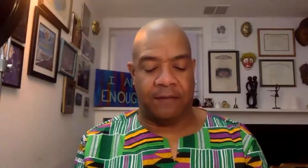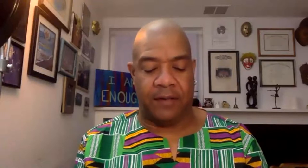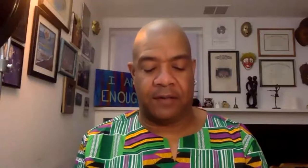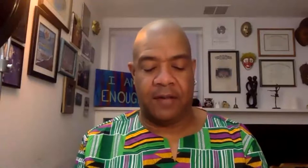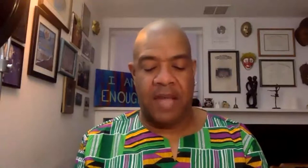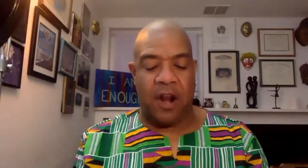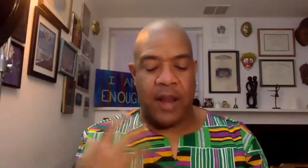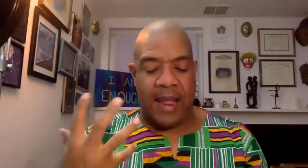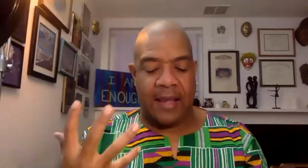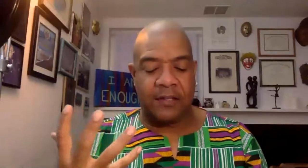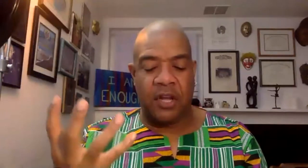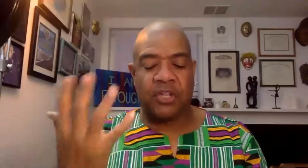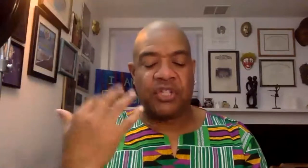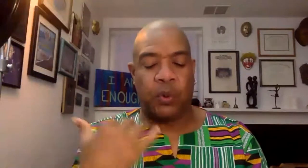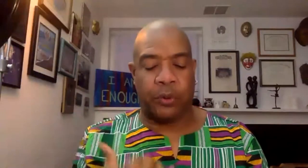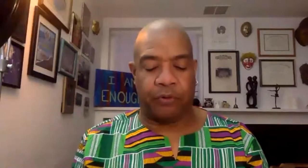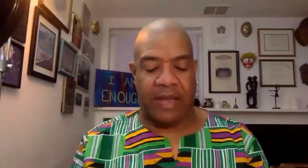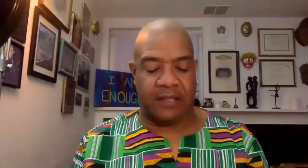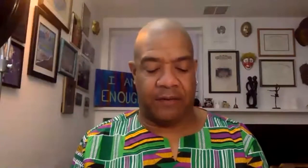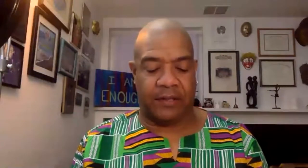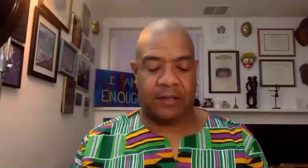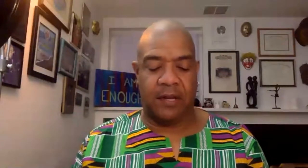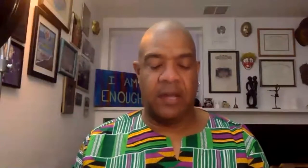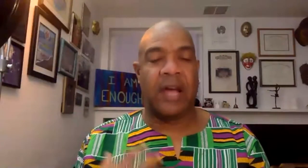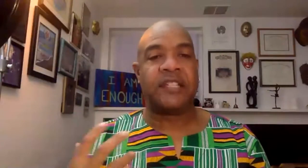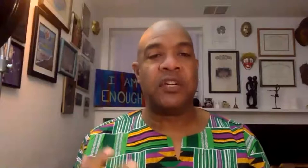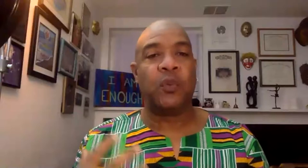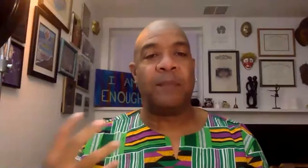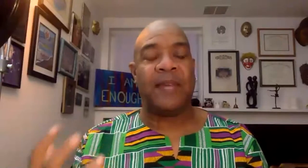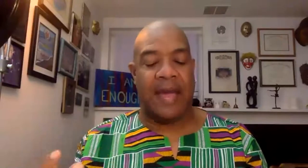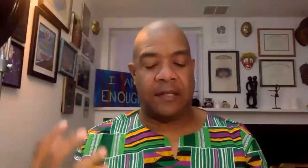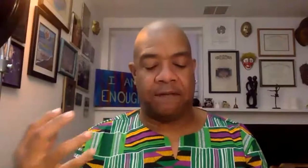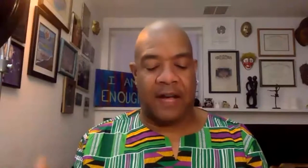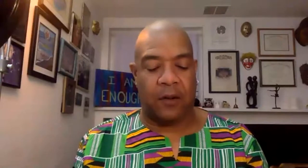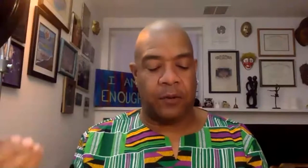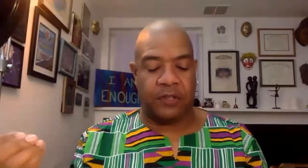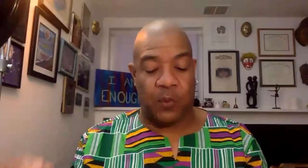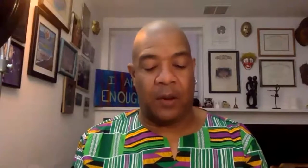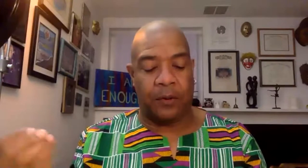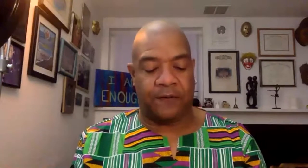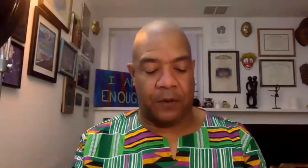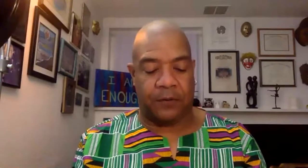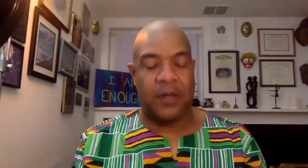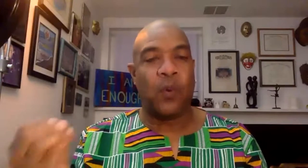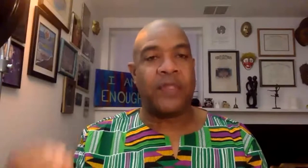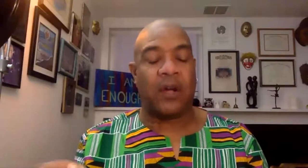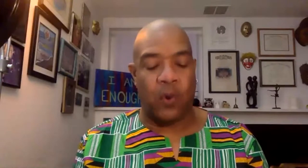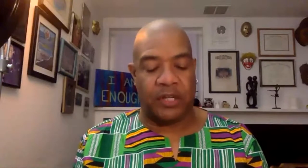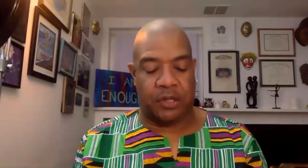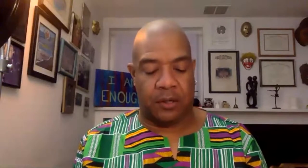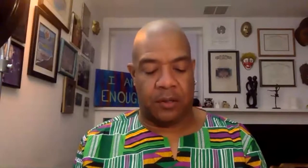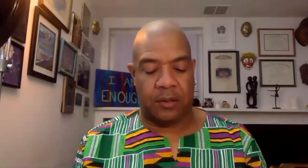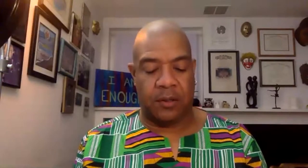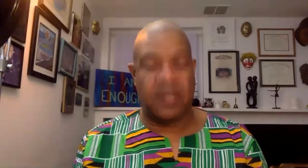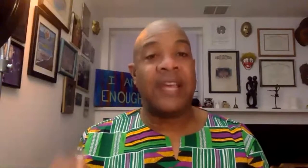hands of this, and our hands soiled the rest of us until we began to swallow the filth without